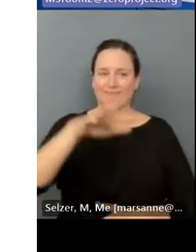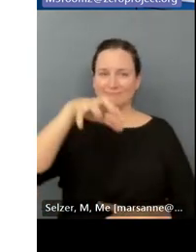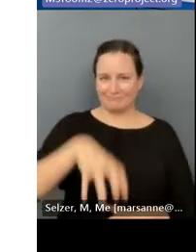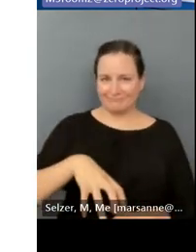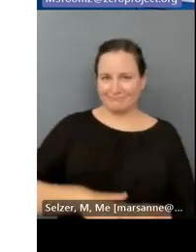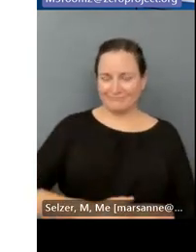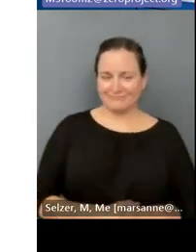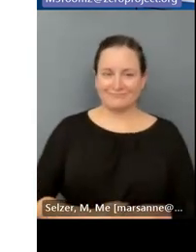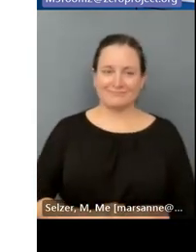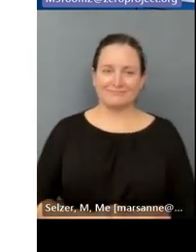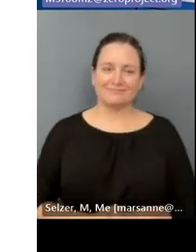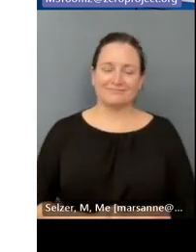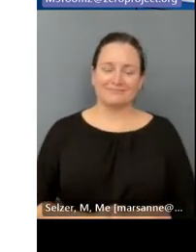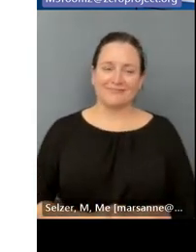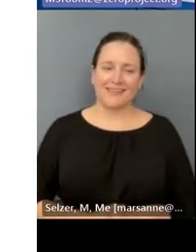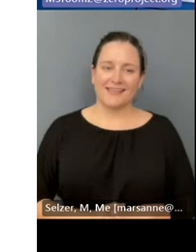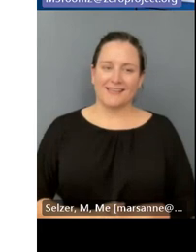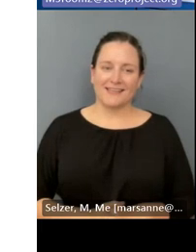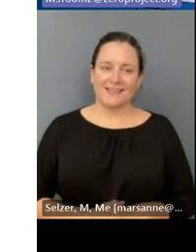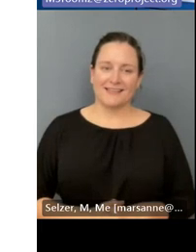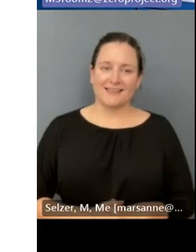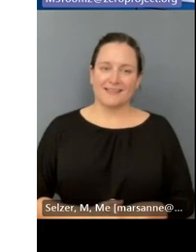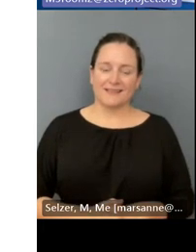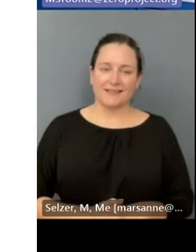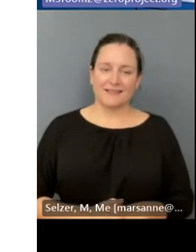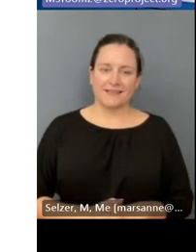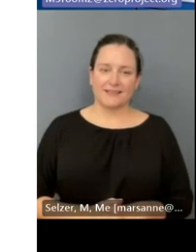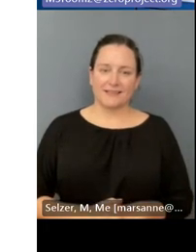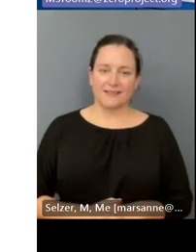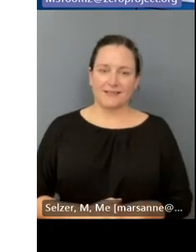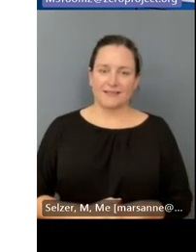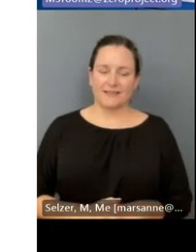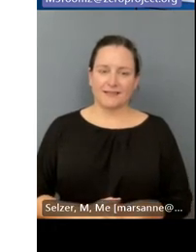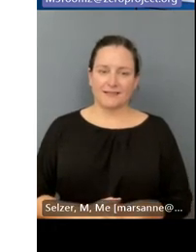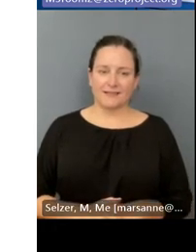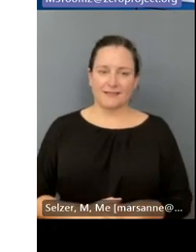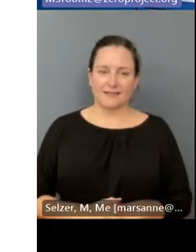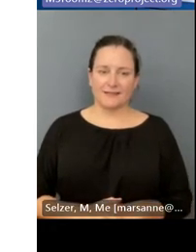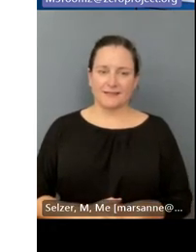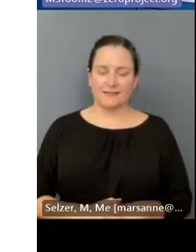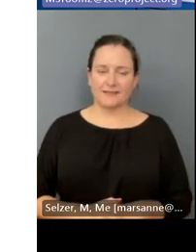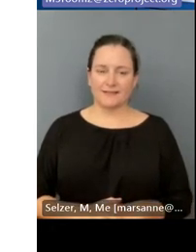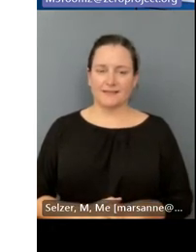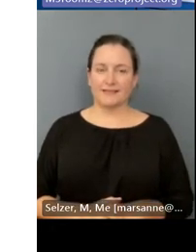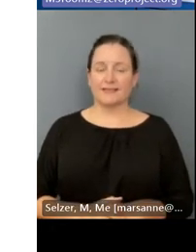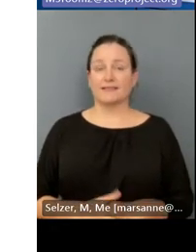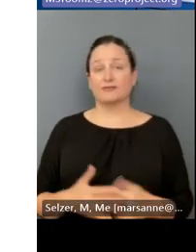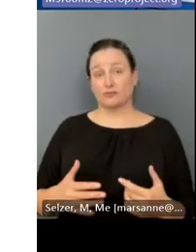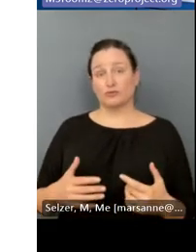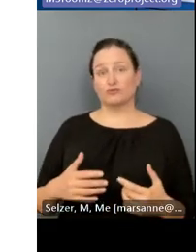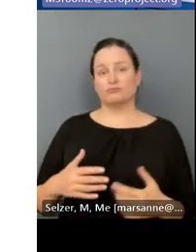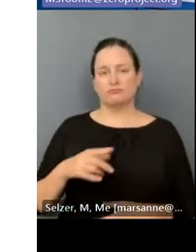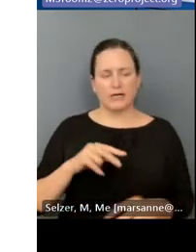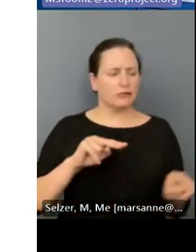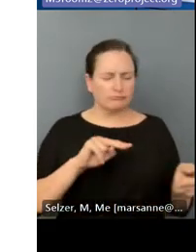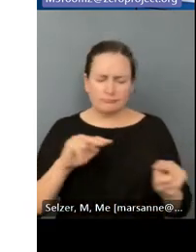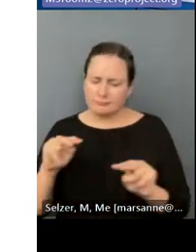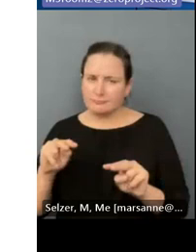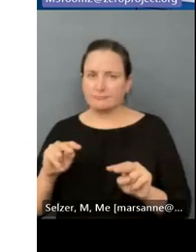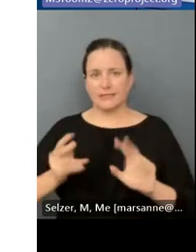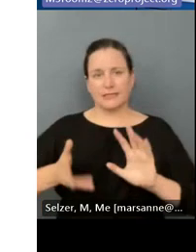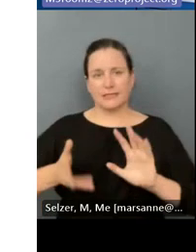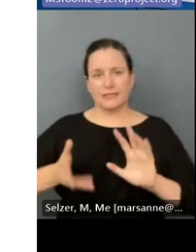And some of the actions or the different practices that we have taken to make it better to improve this community of sign